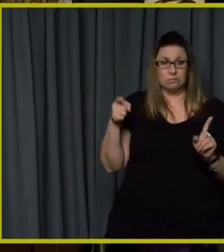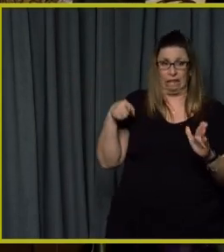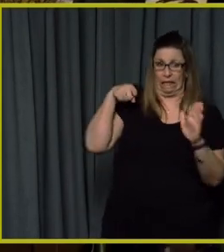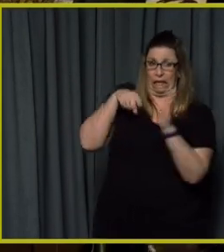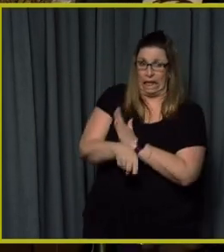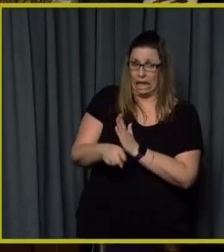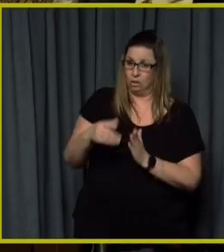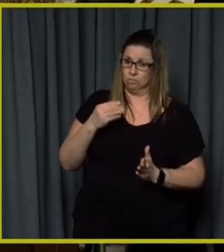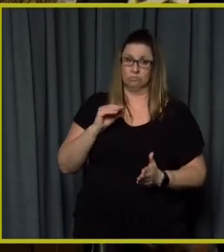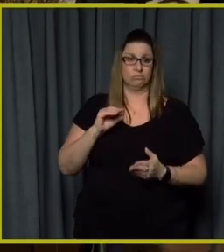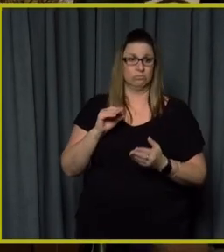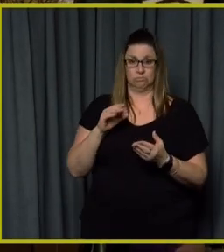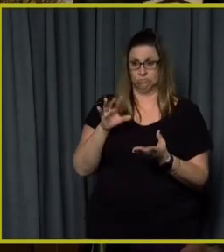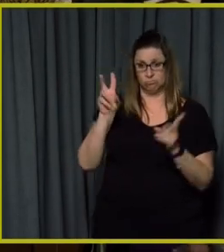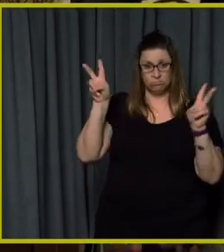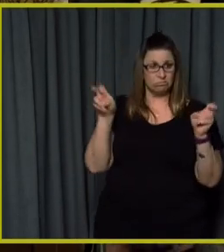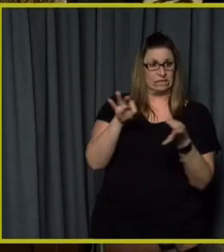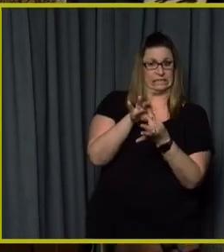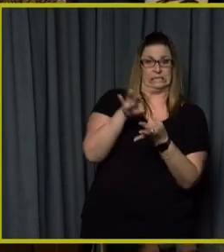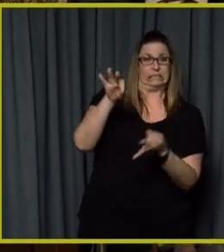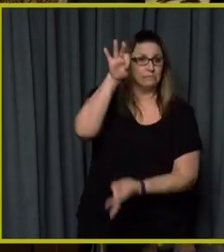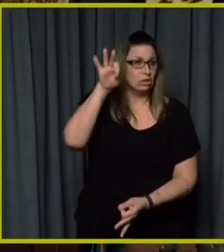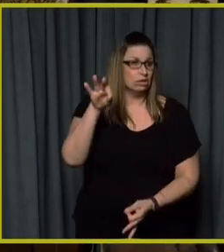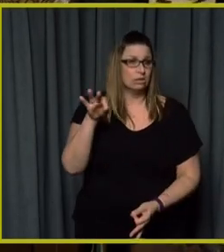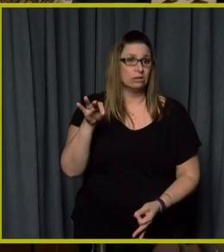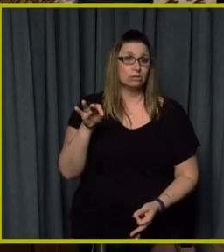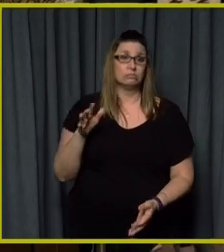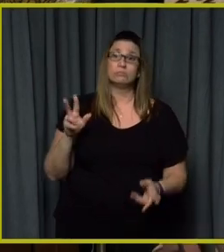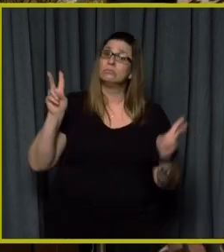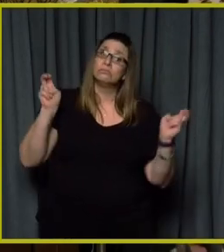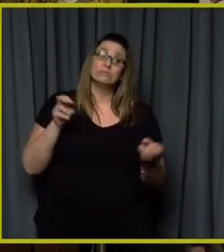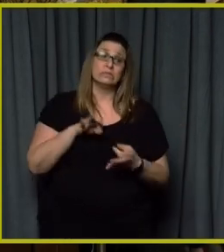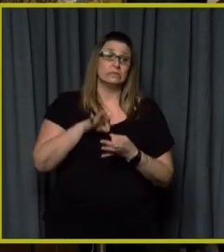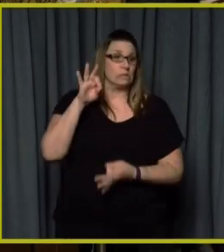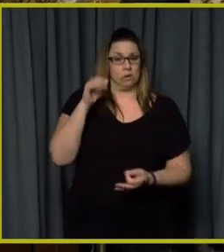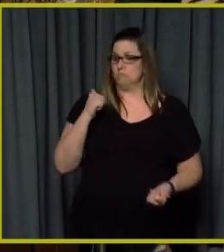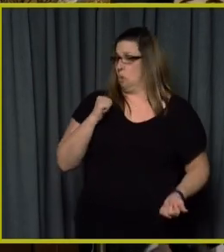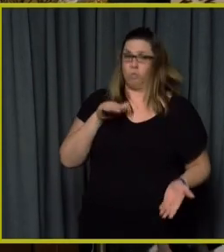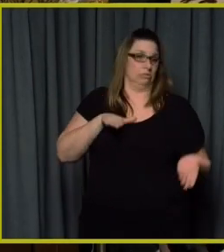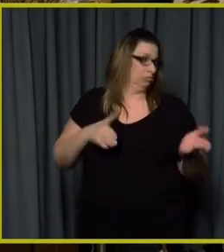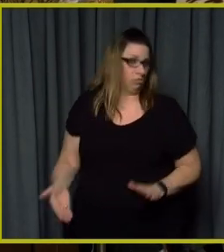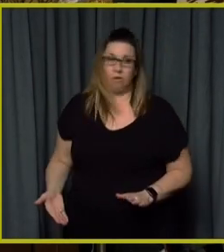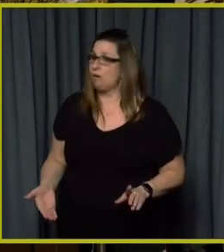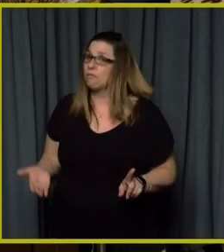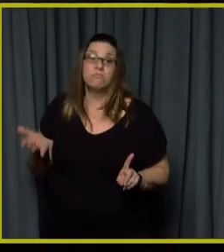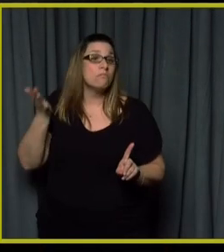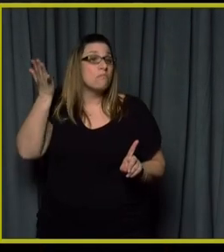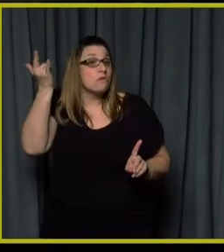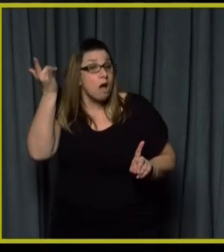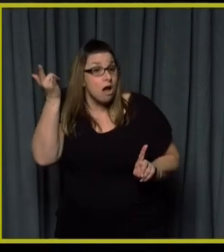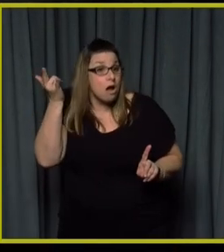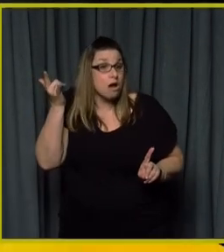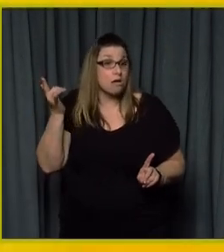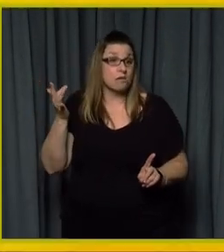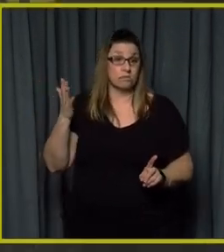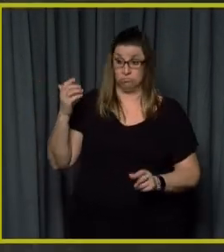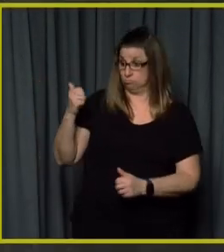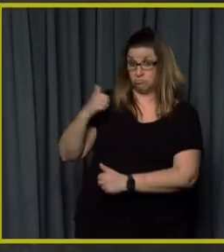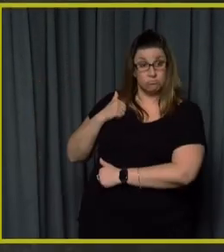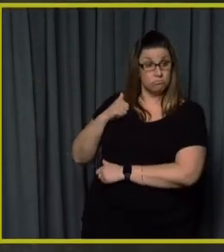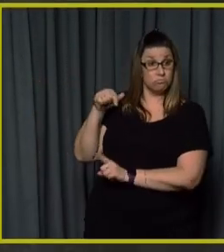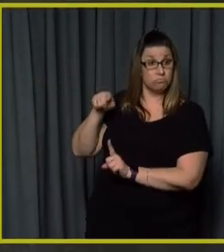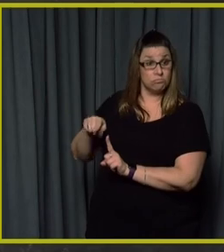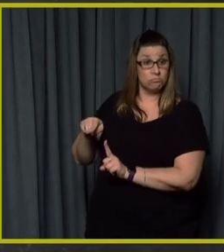Mama. But the spirit will not die because veterans and poor people across the land, we are a resurrection people. That's right.